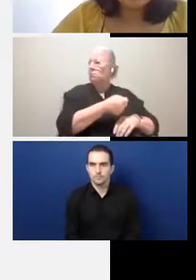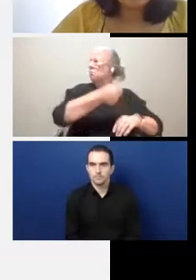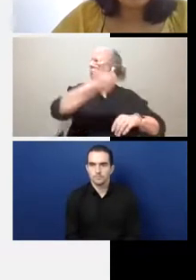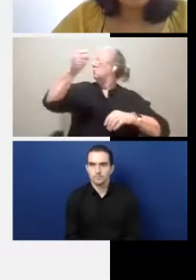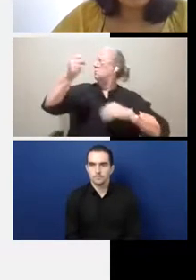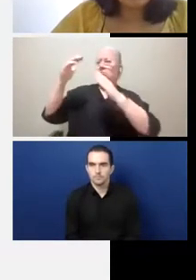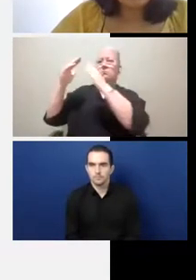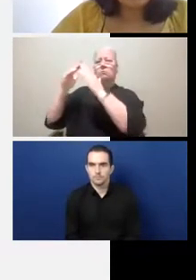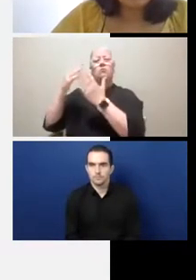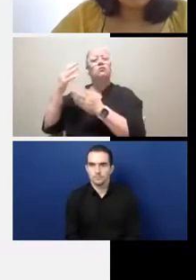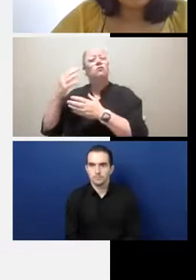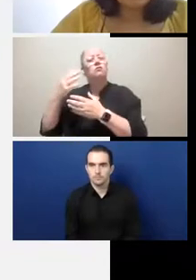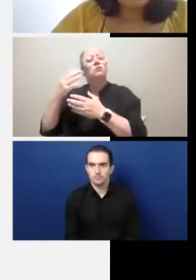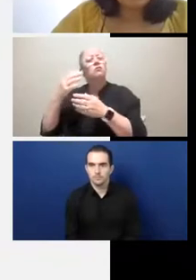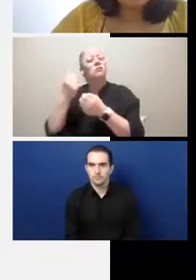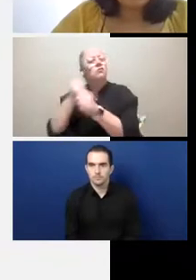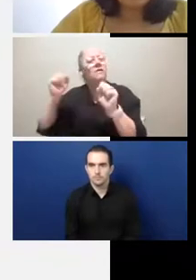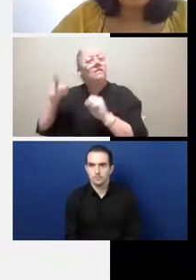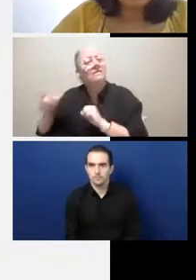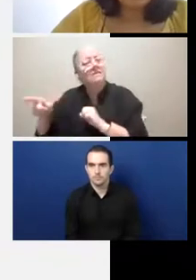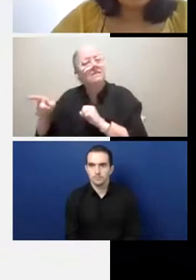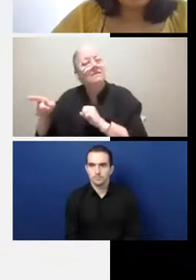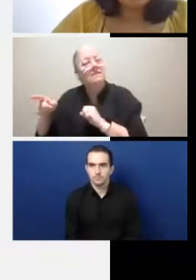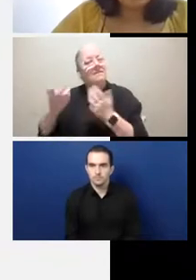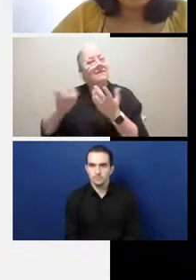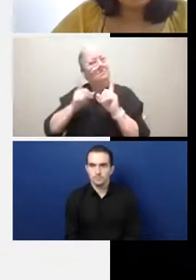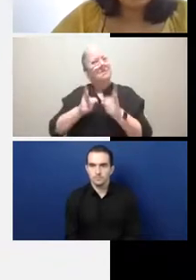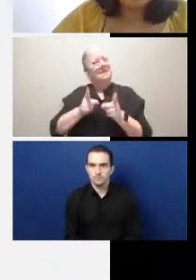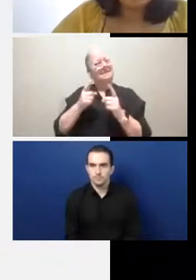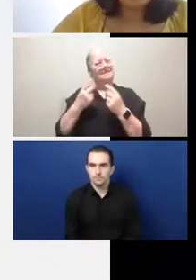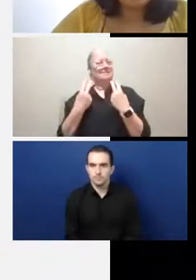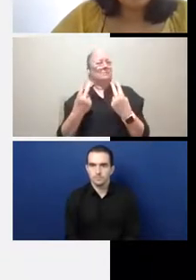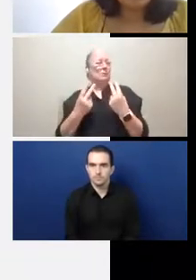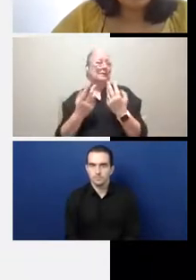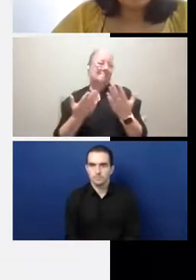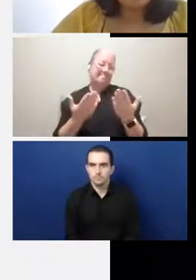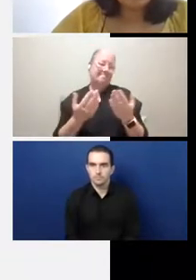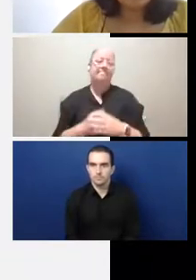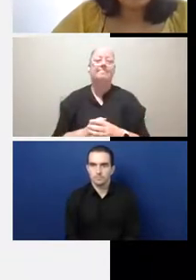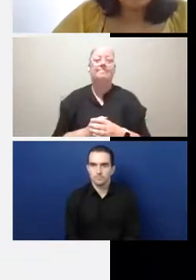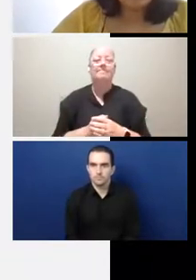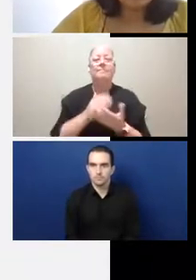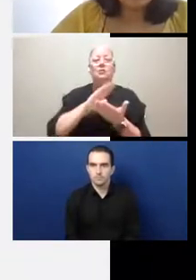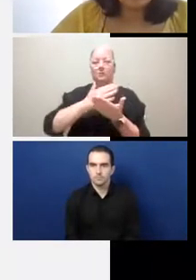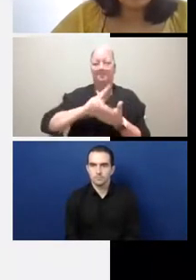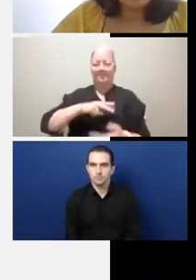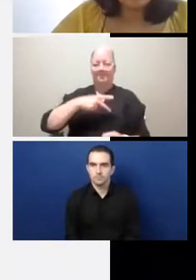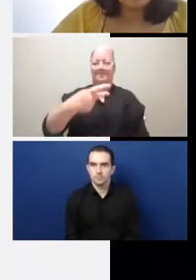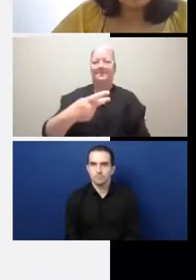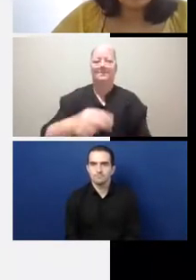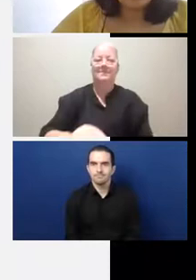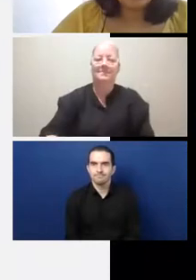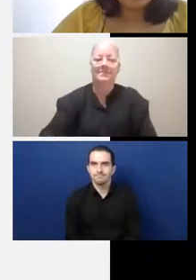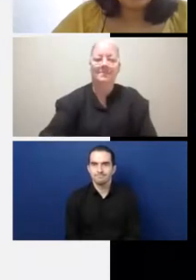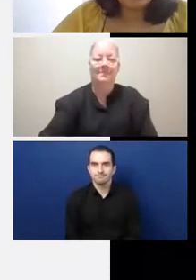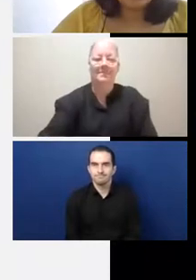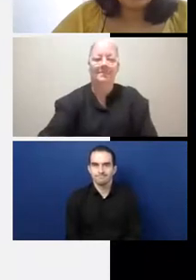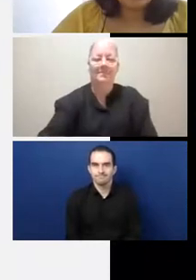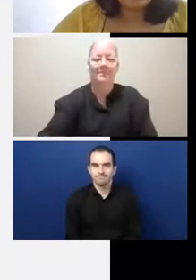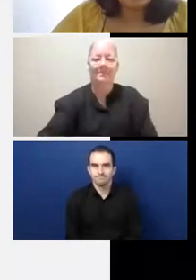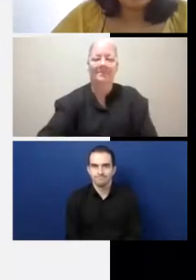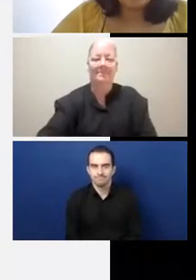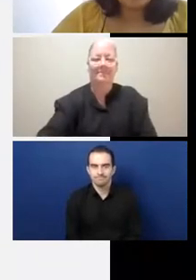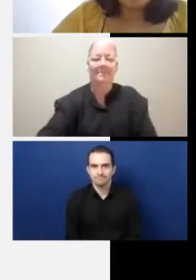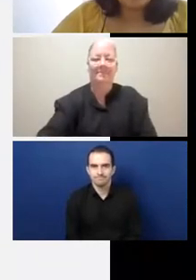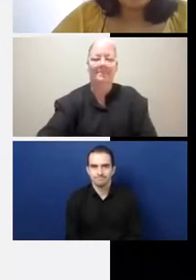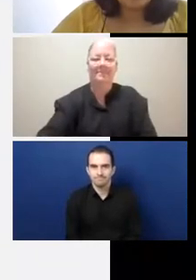very expensive. And of course, sometimes they say they provide legal aid. There are partners that provide free legal